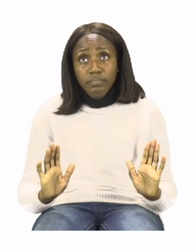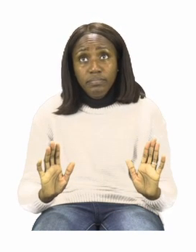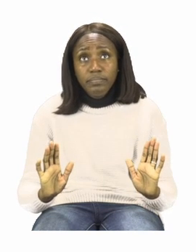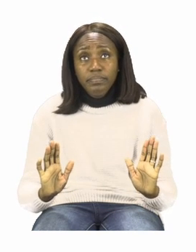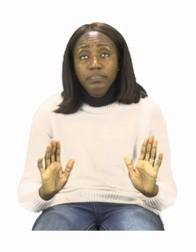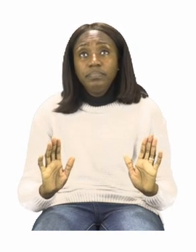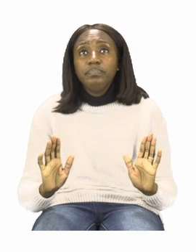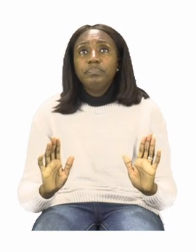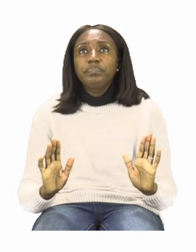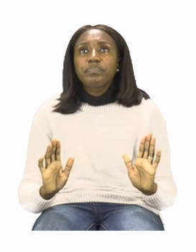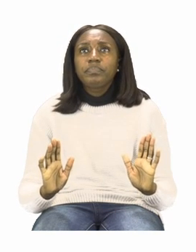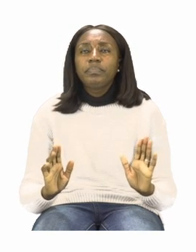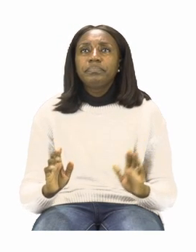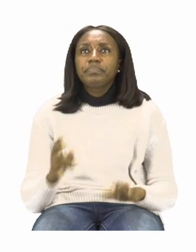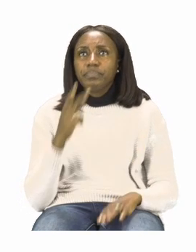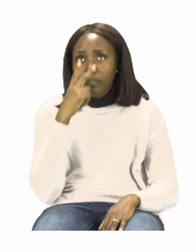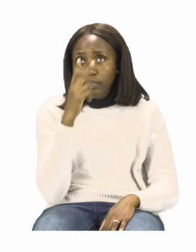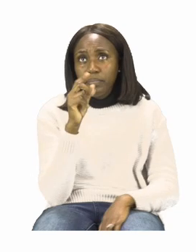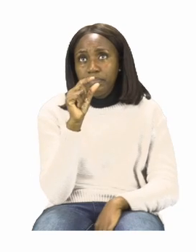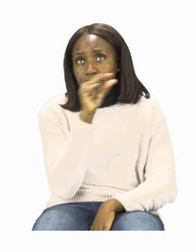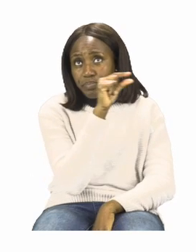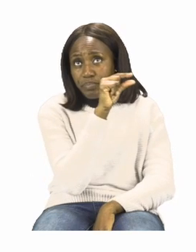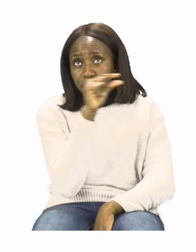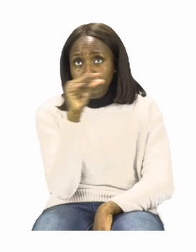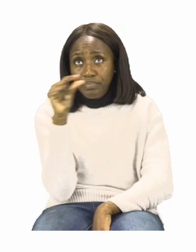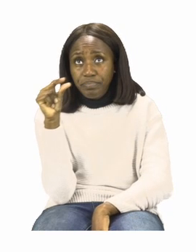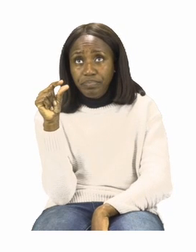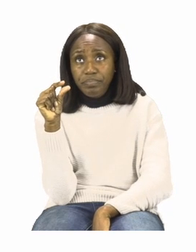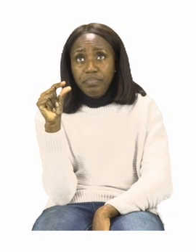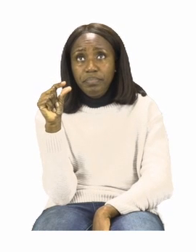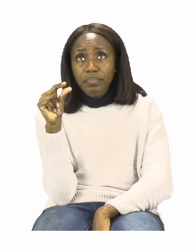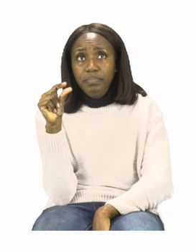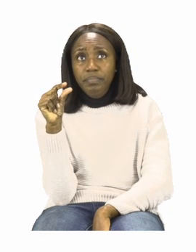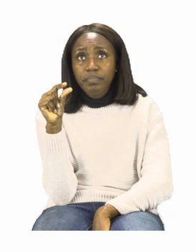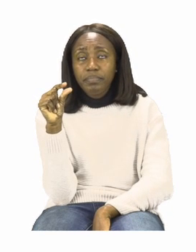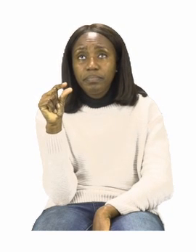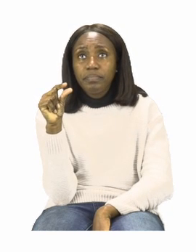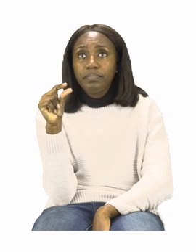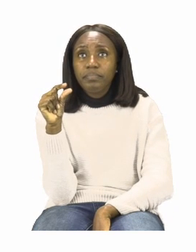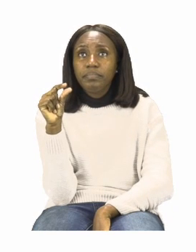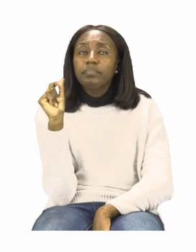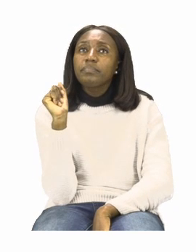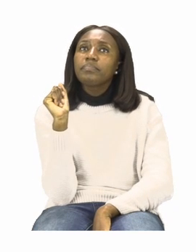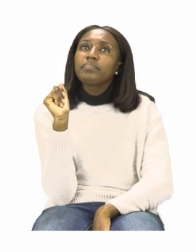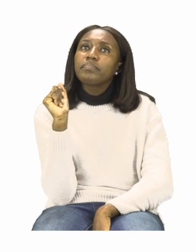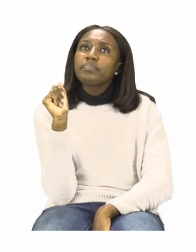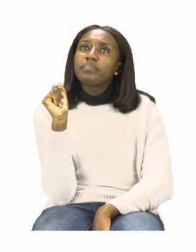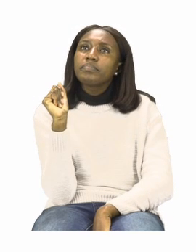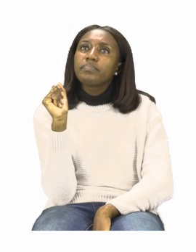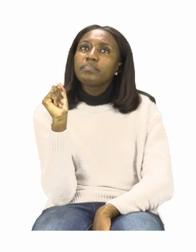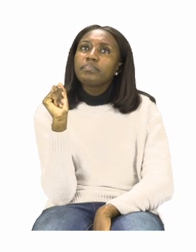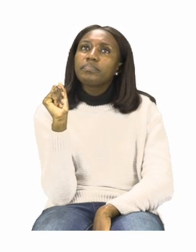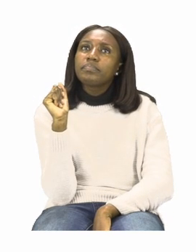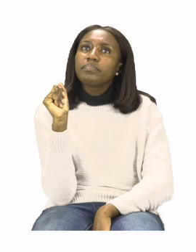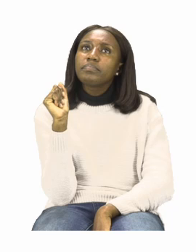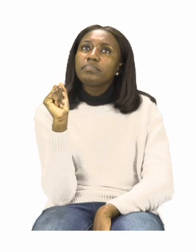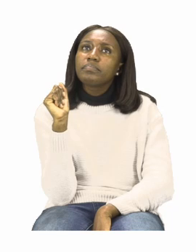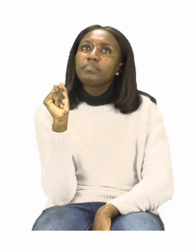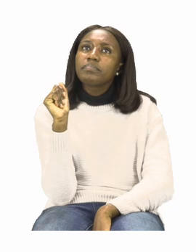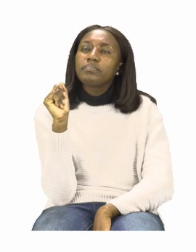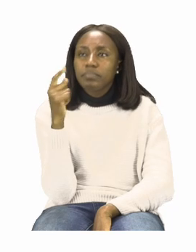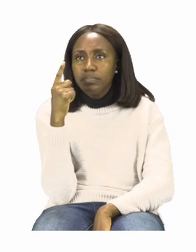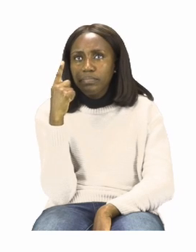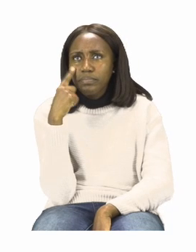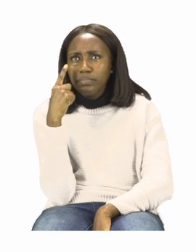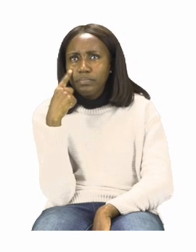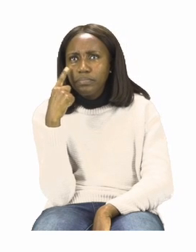at the words on the other side of the page, can you look at the words given